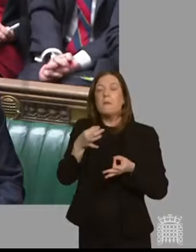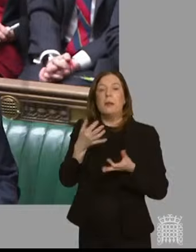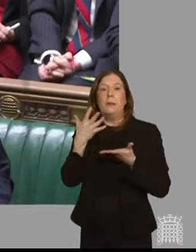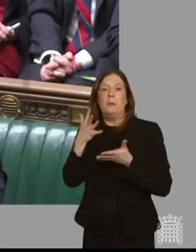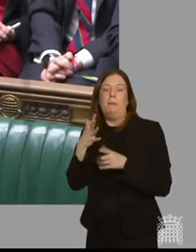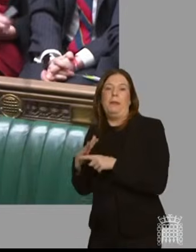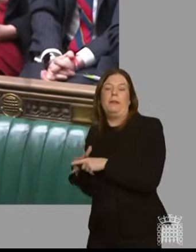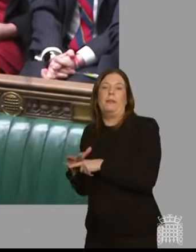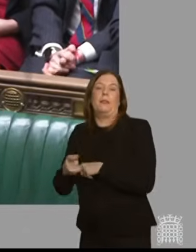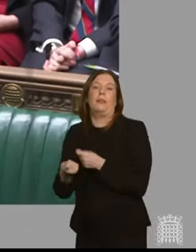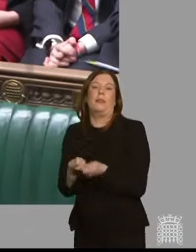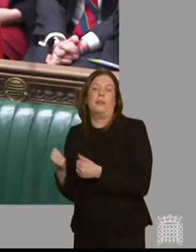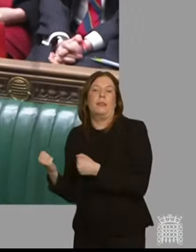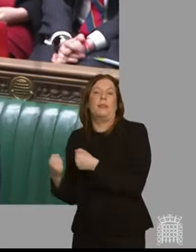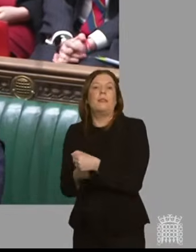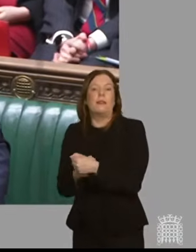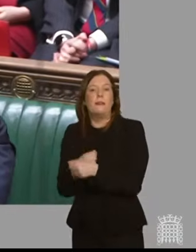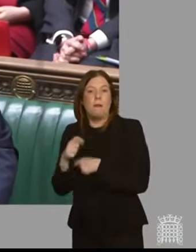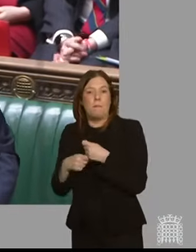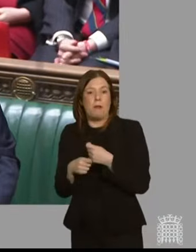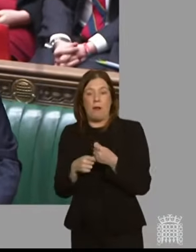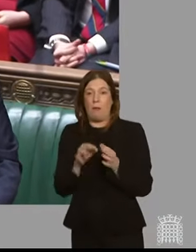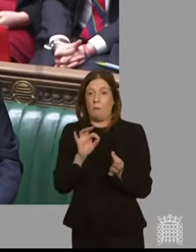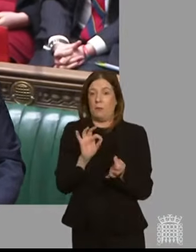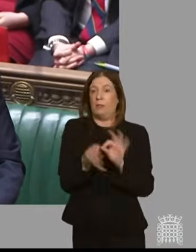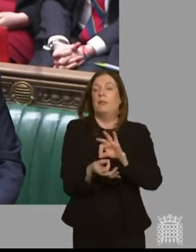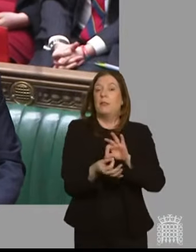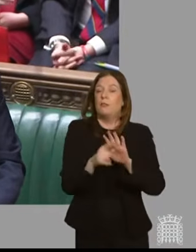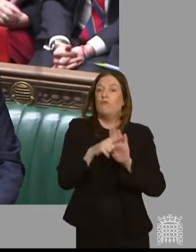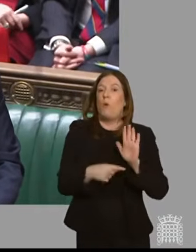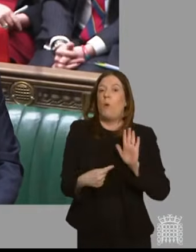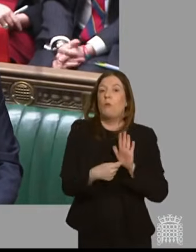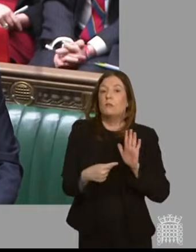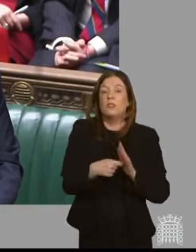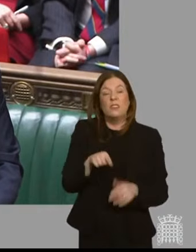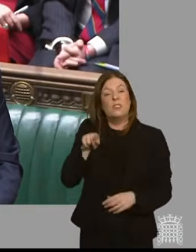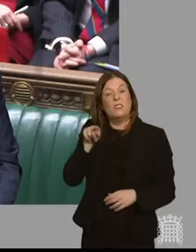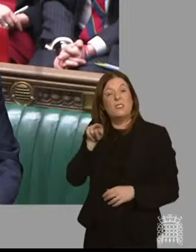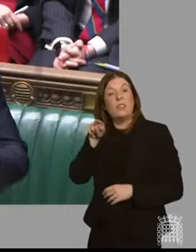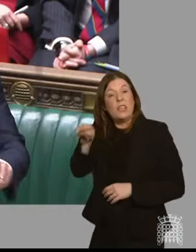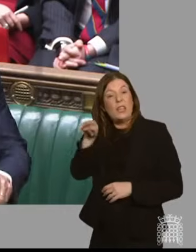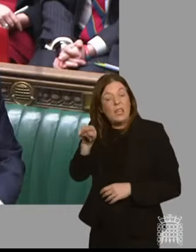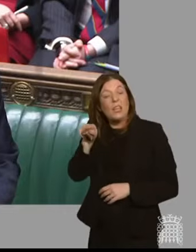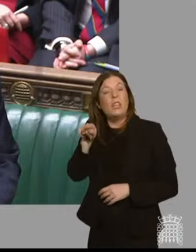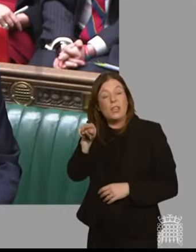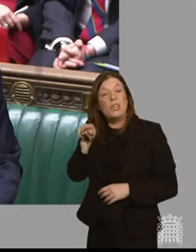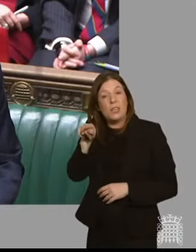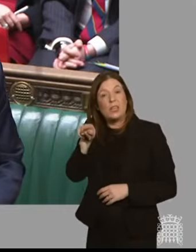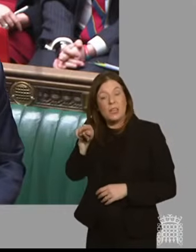might, Mr. Speaker, while he might want to bend to mob rule,